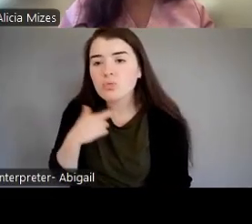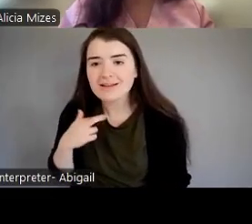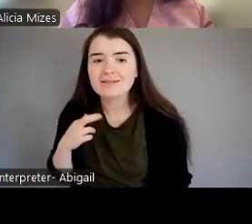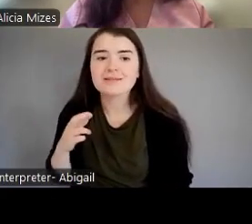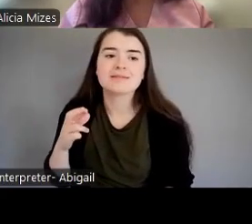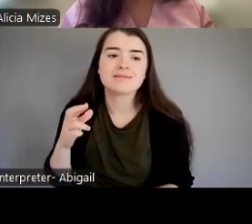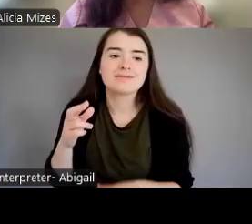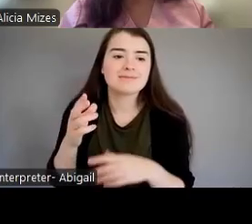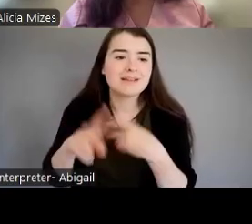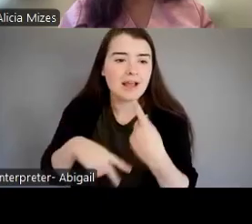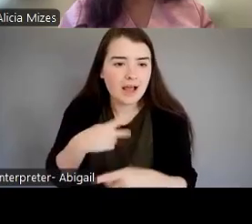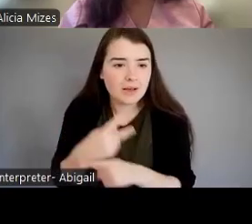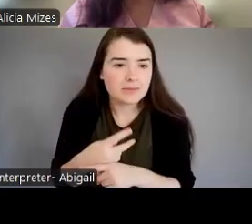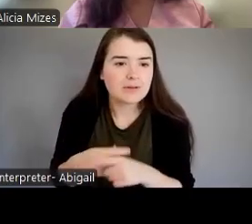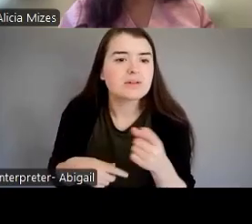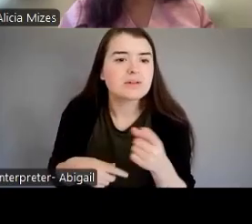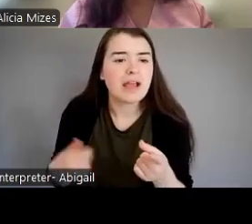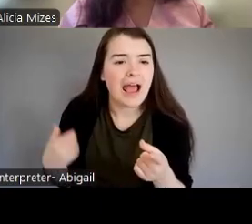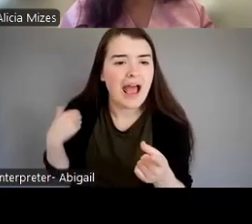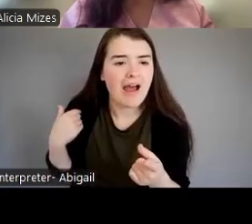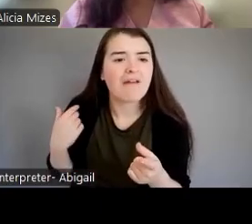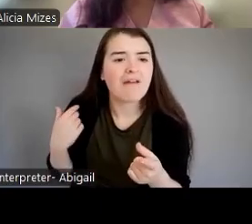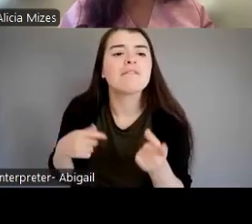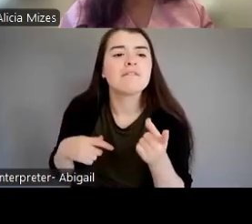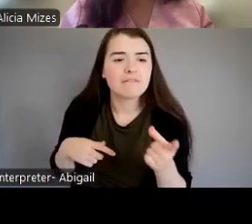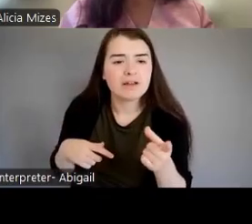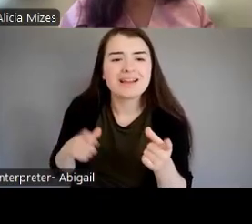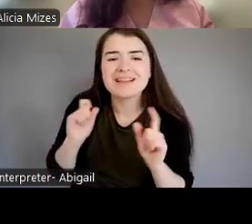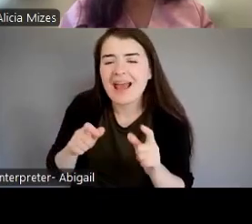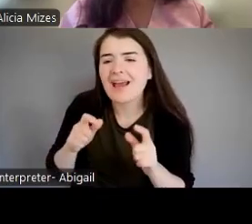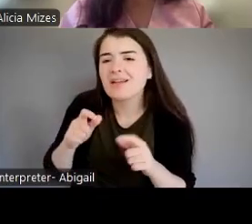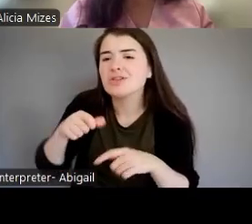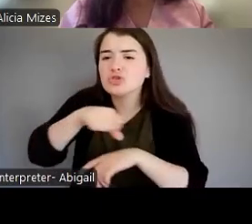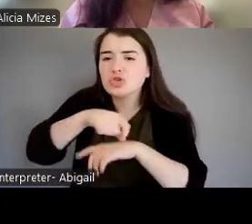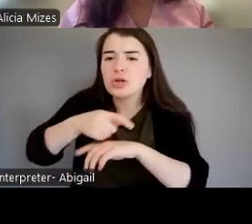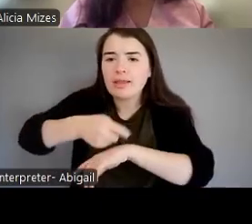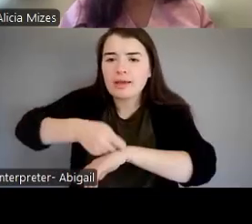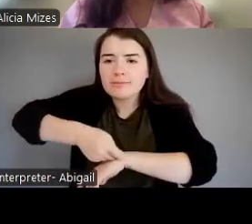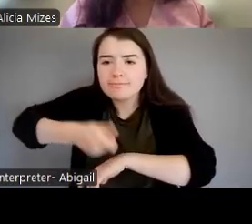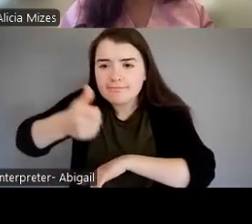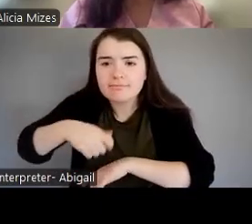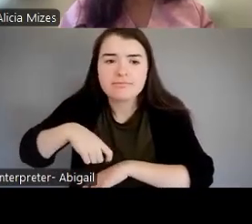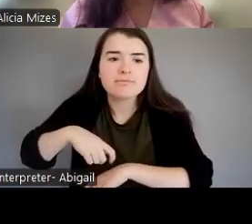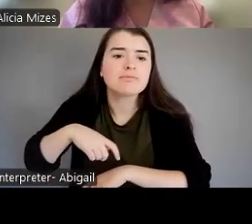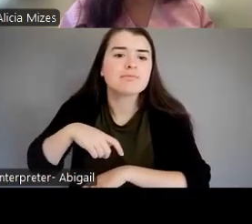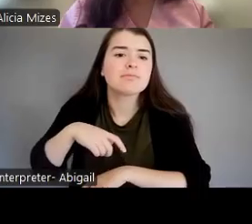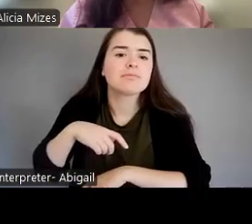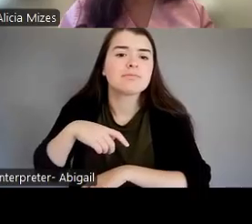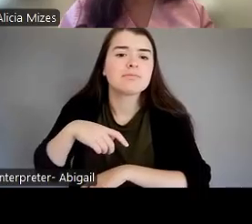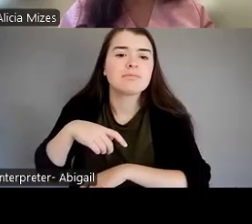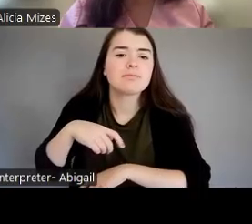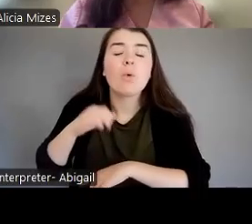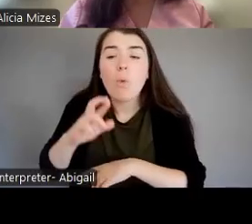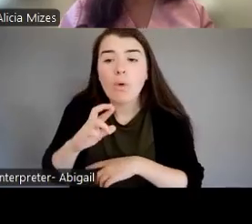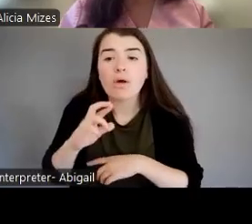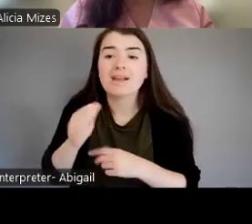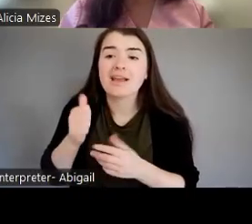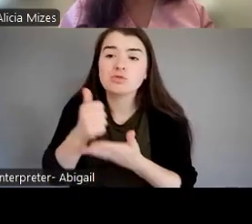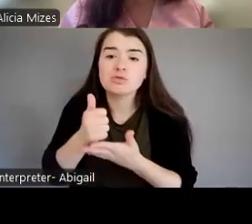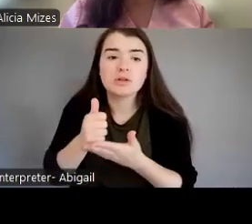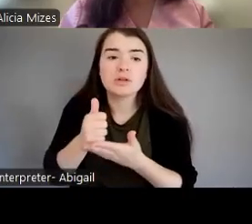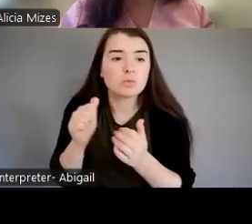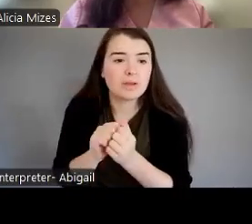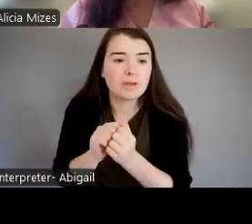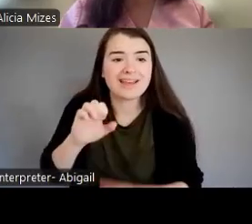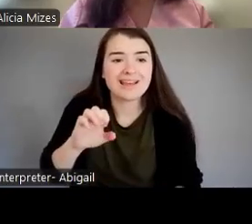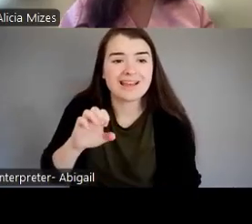cell. These are types that when we treat with surgical excision, we can treat with 4 millimeter margins, or we can often treat these subtypes with the procedure called EDNC